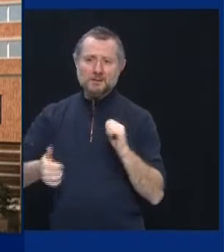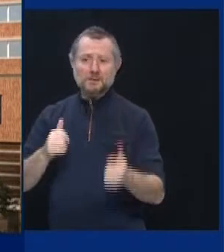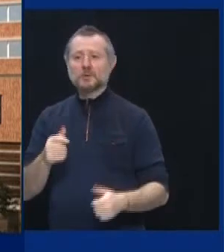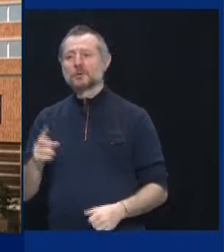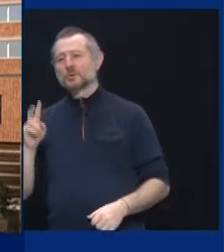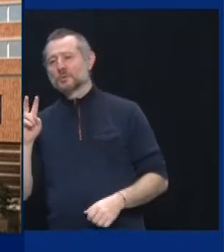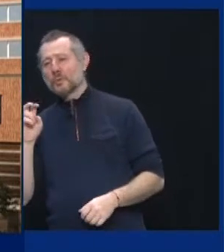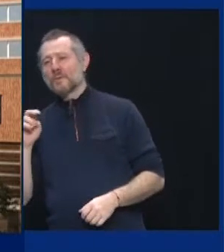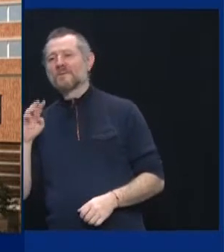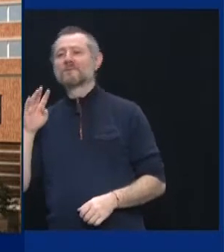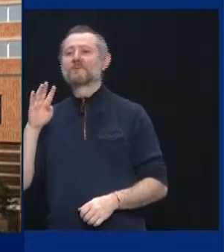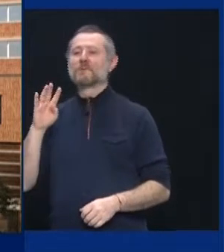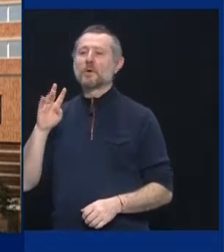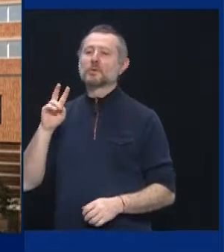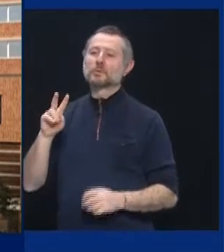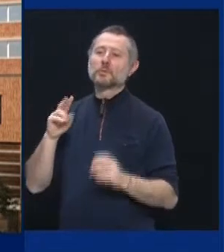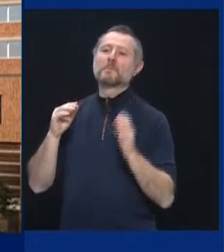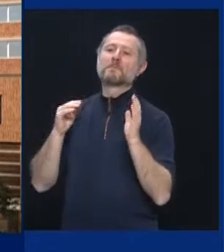$242